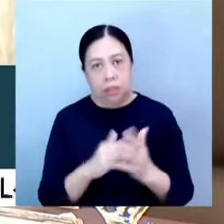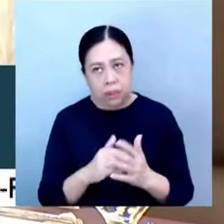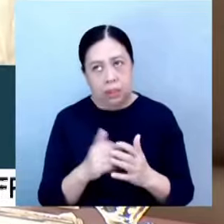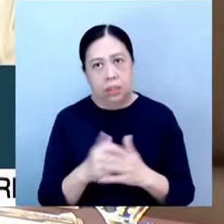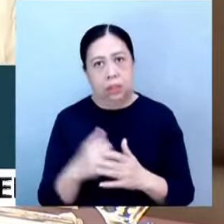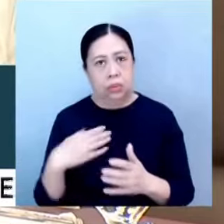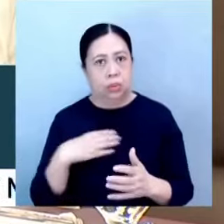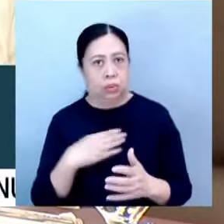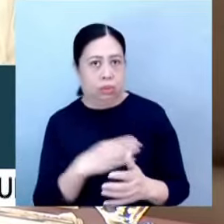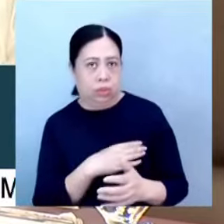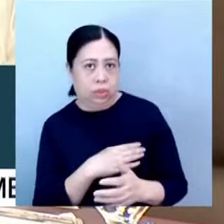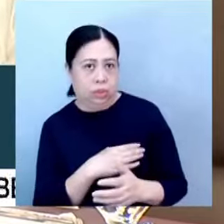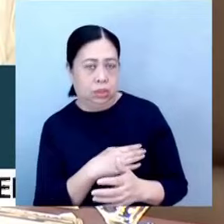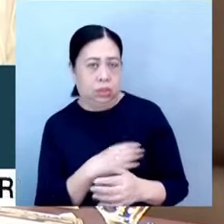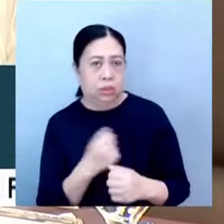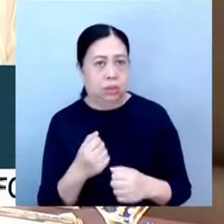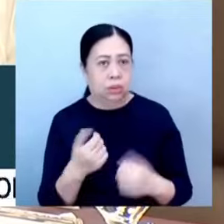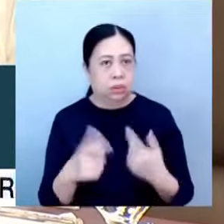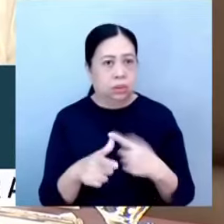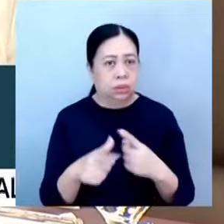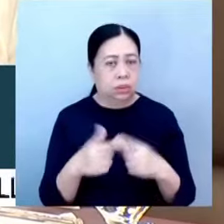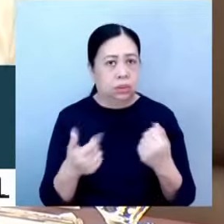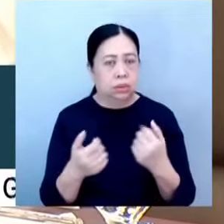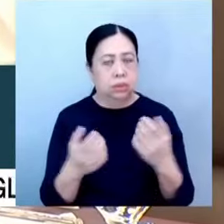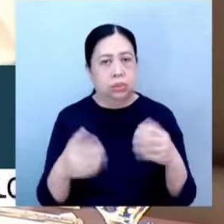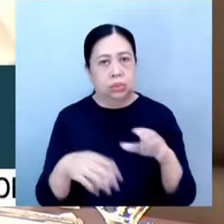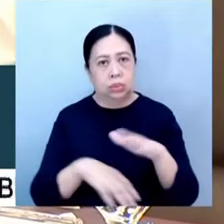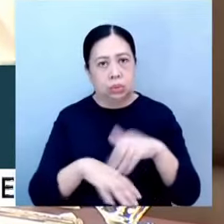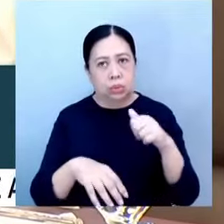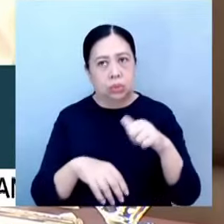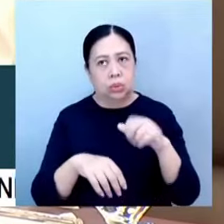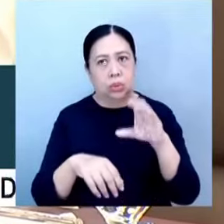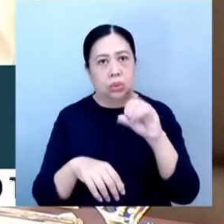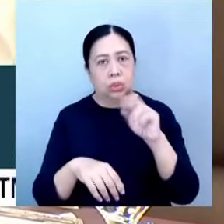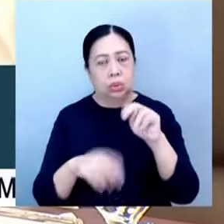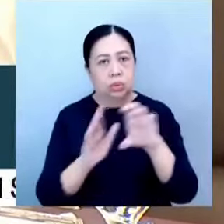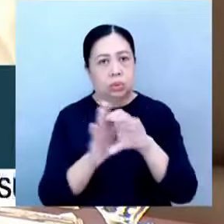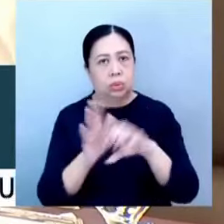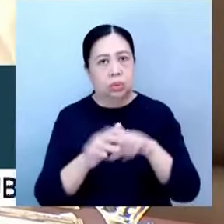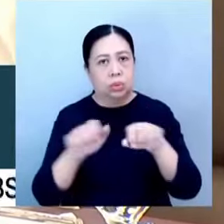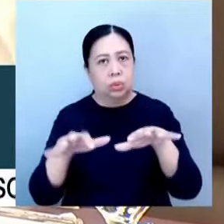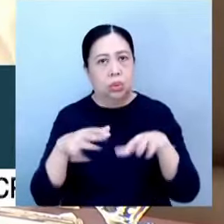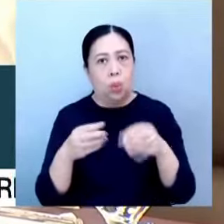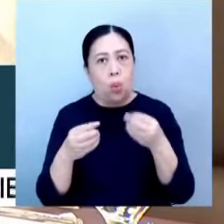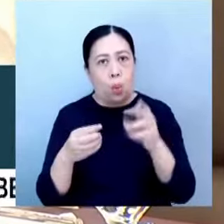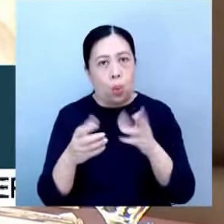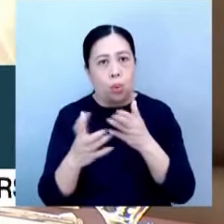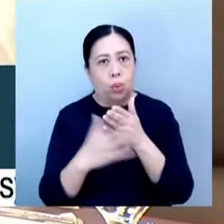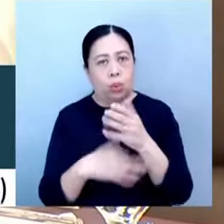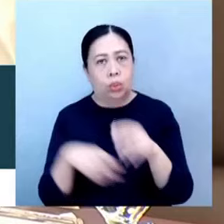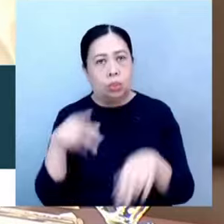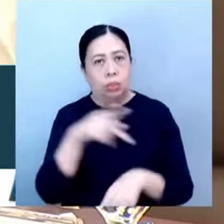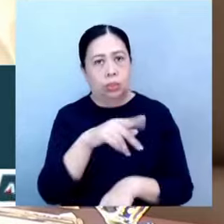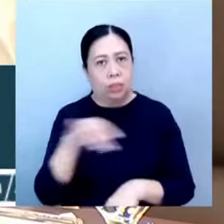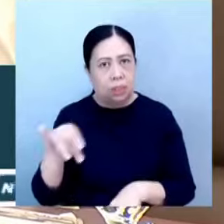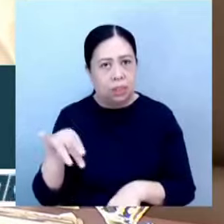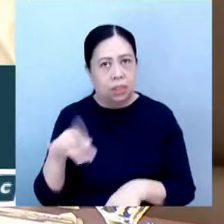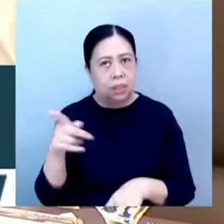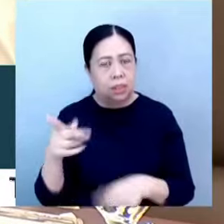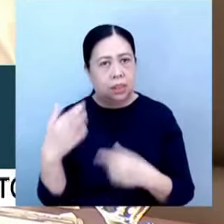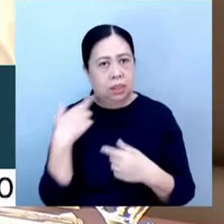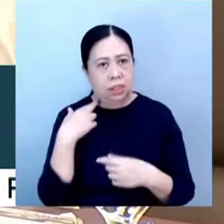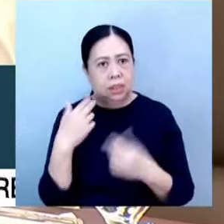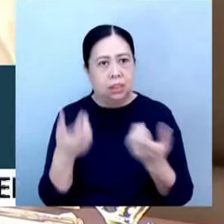Congress, we call a constitutional convention. Or to a people's initiative, which is much